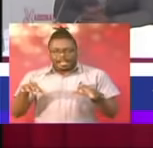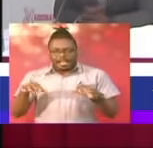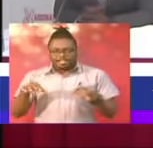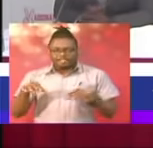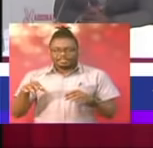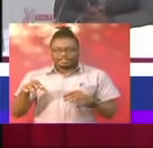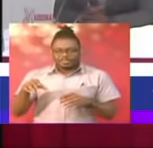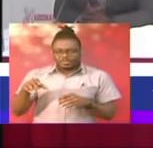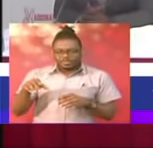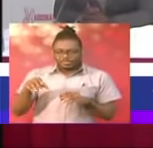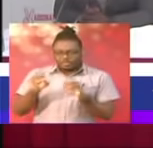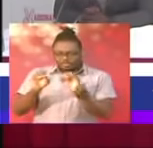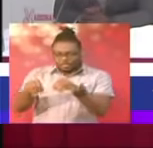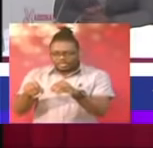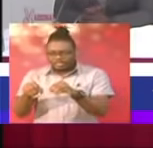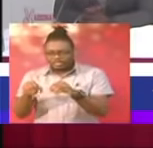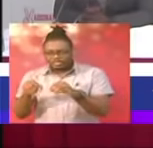please?